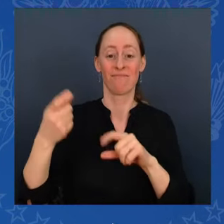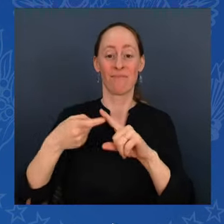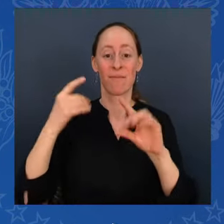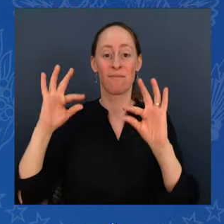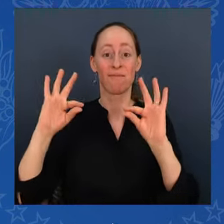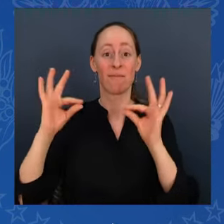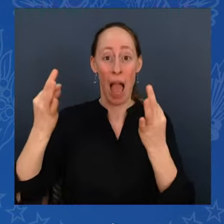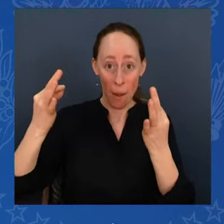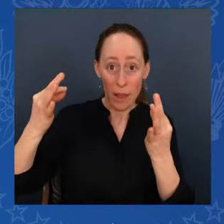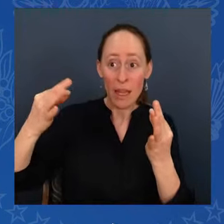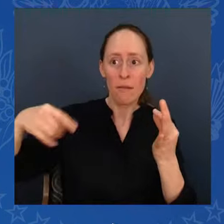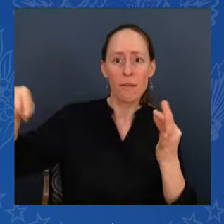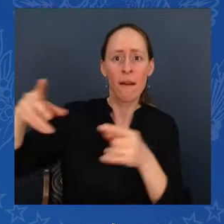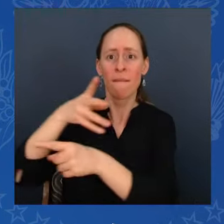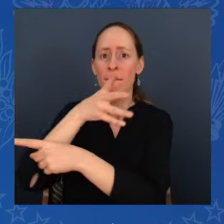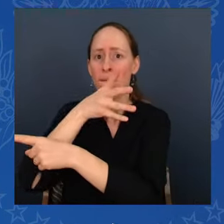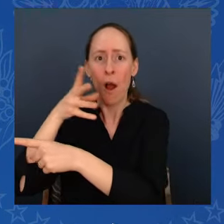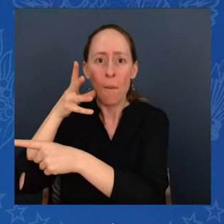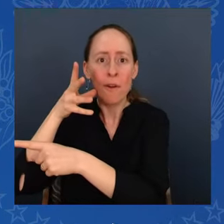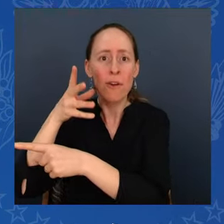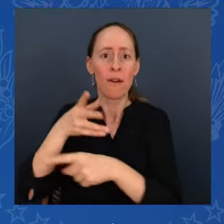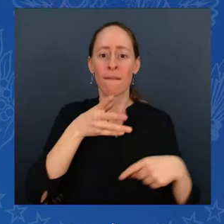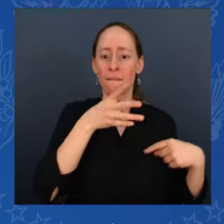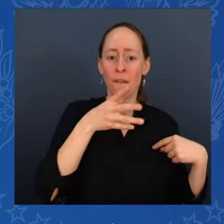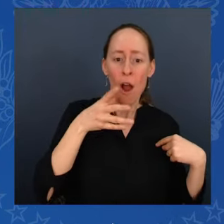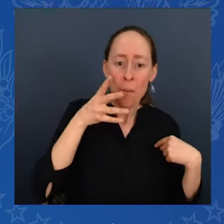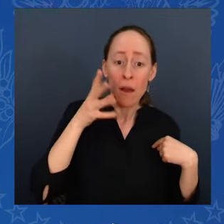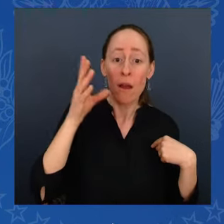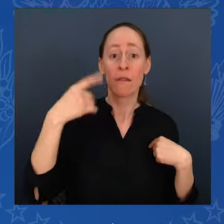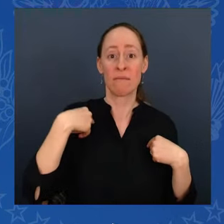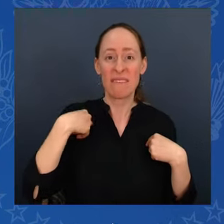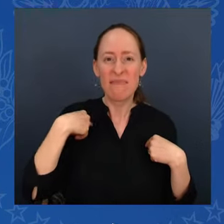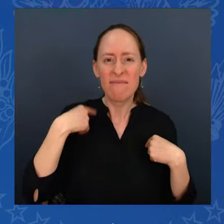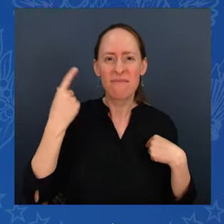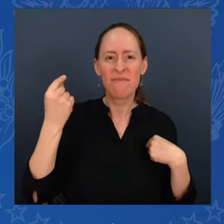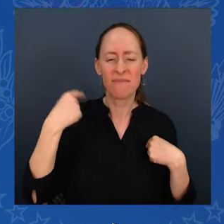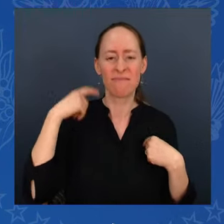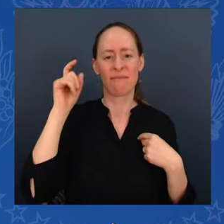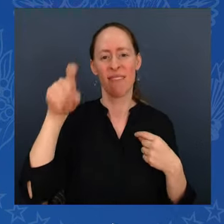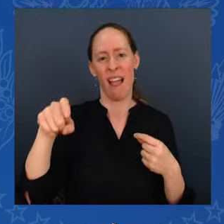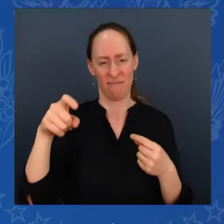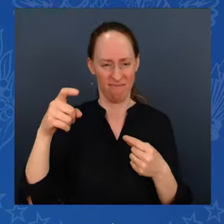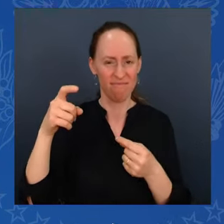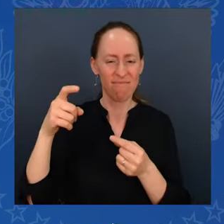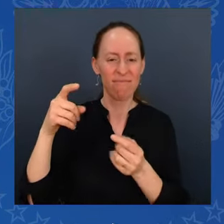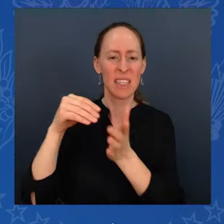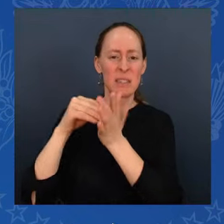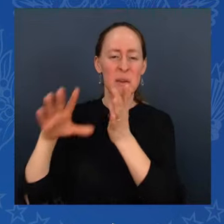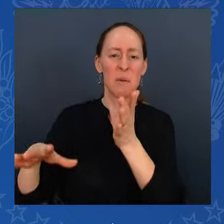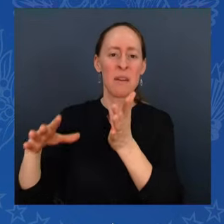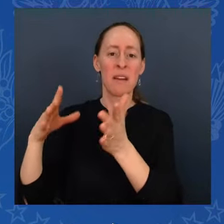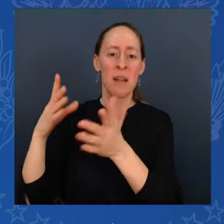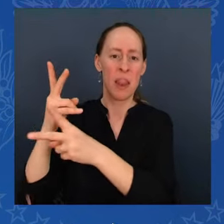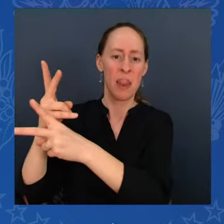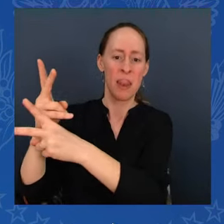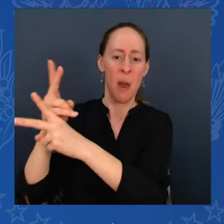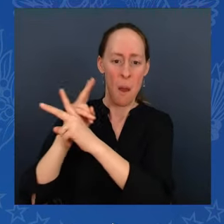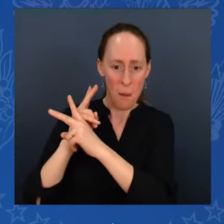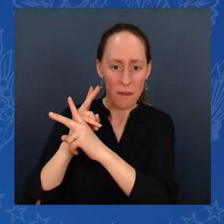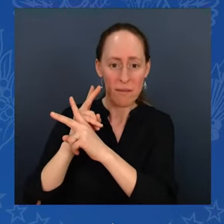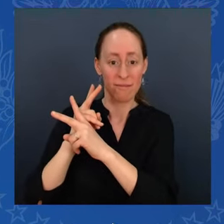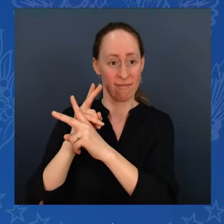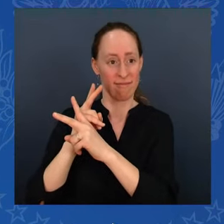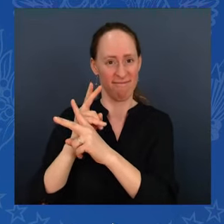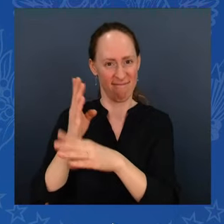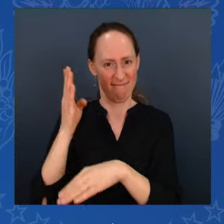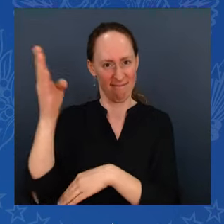over $75,000 in student loans. While still in school, I remember I'd saved enough money to